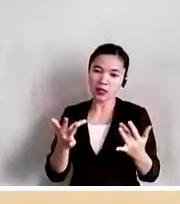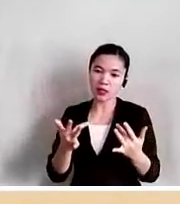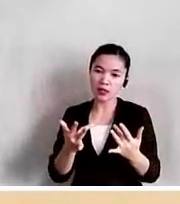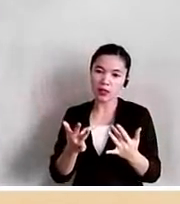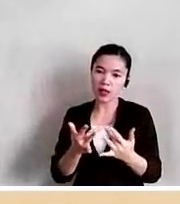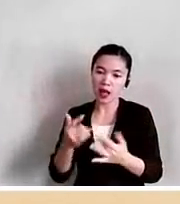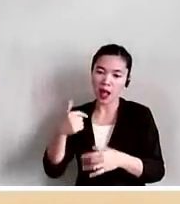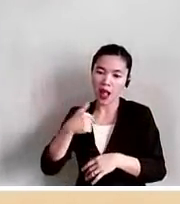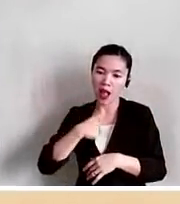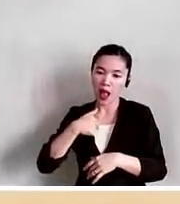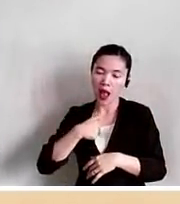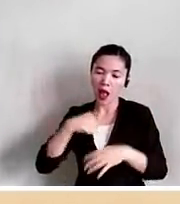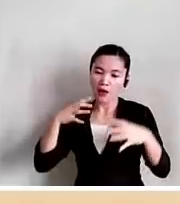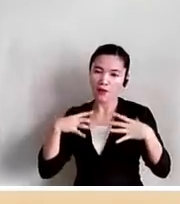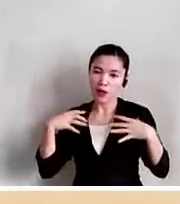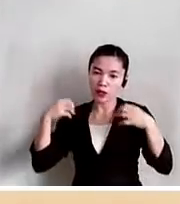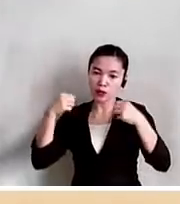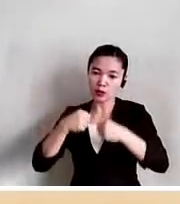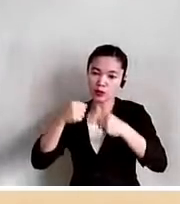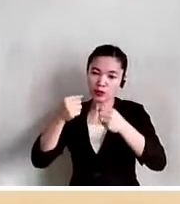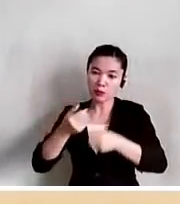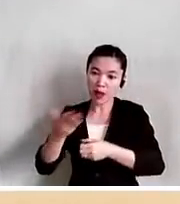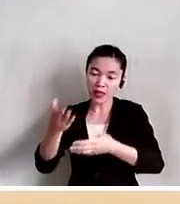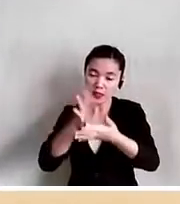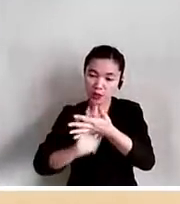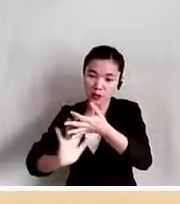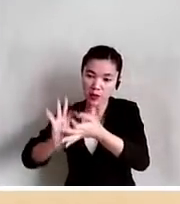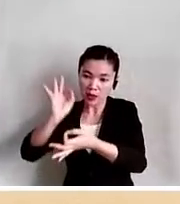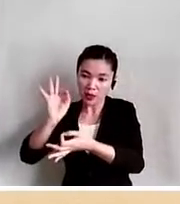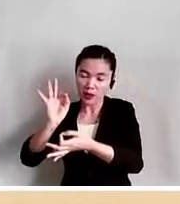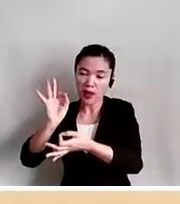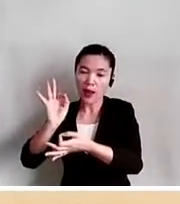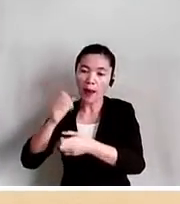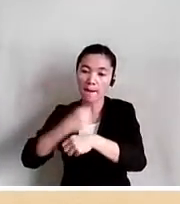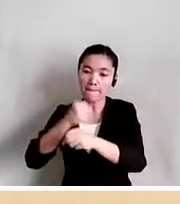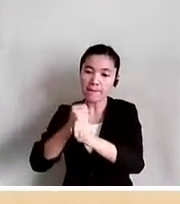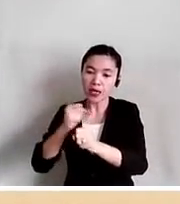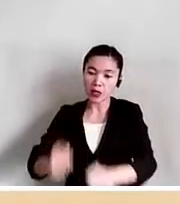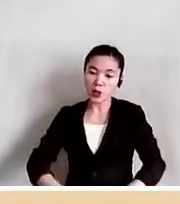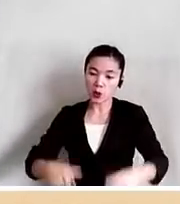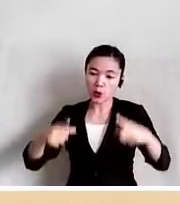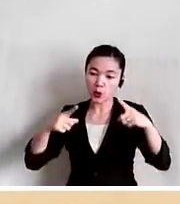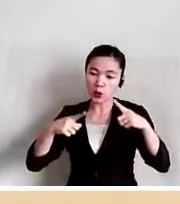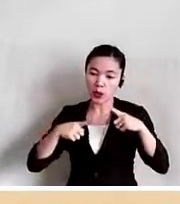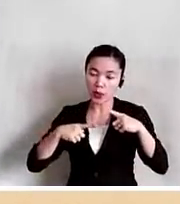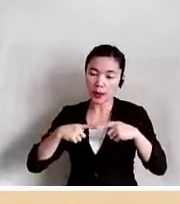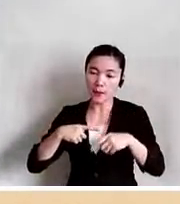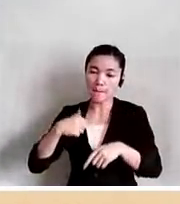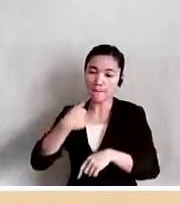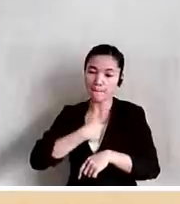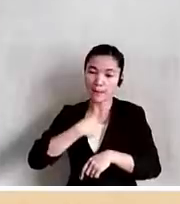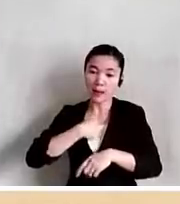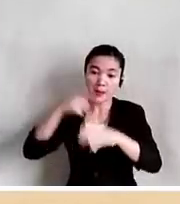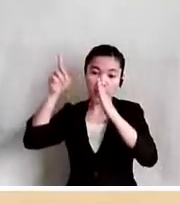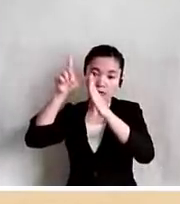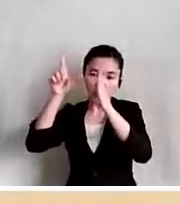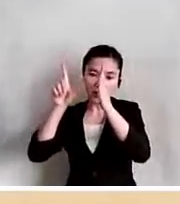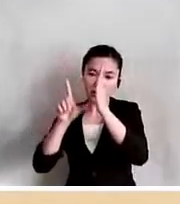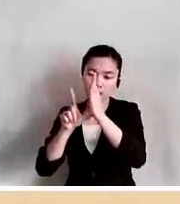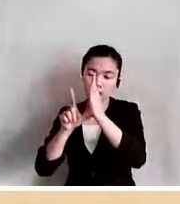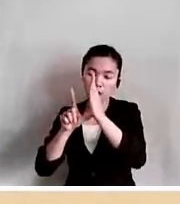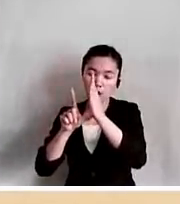put my spirit within you and make you live by my statutes, careful